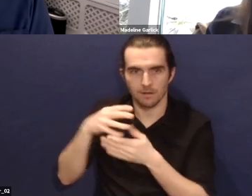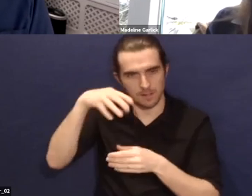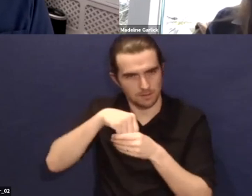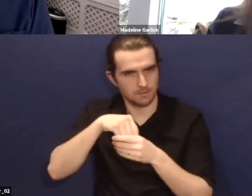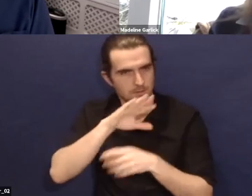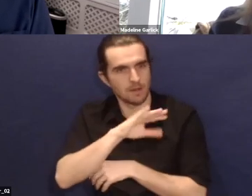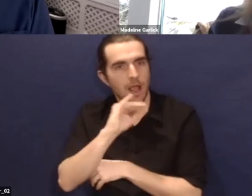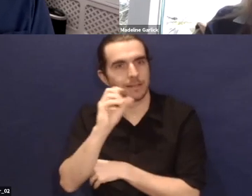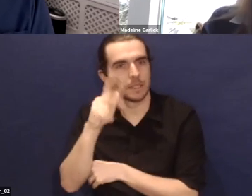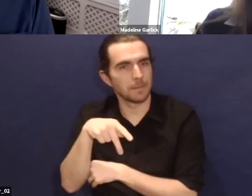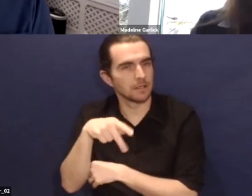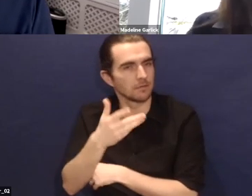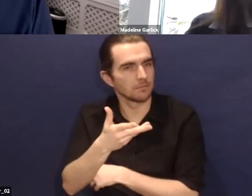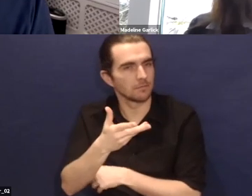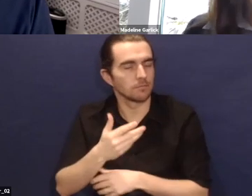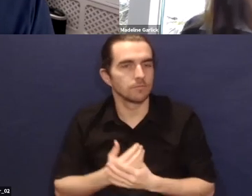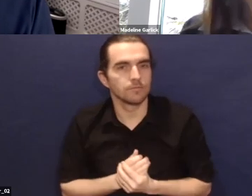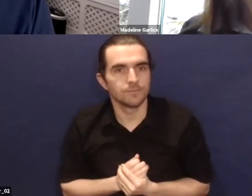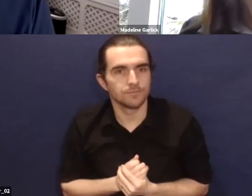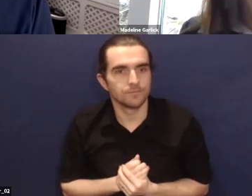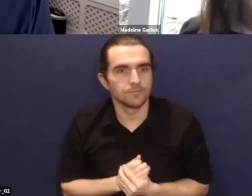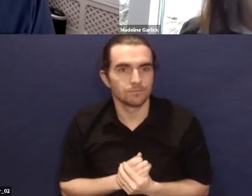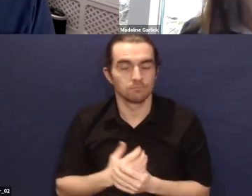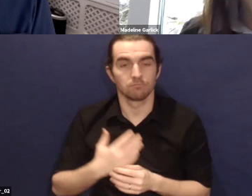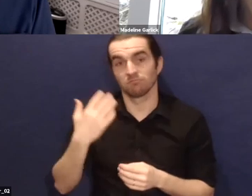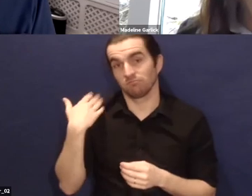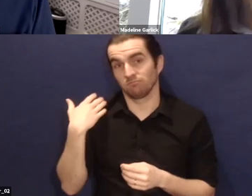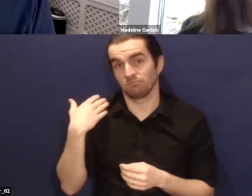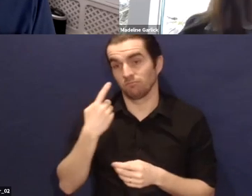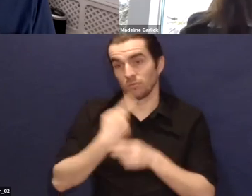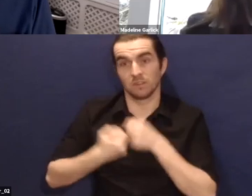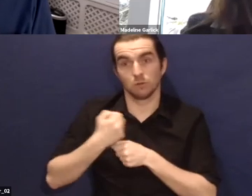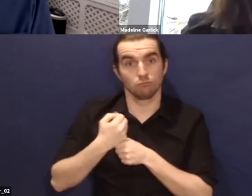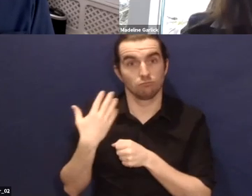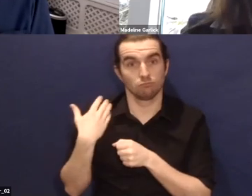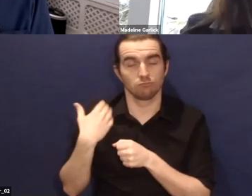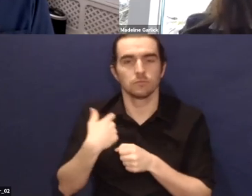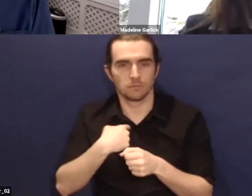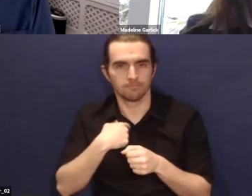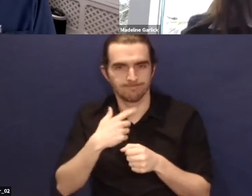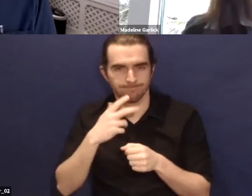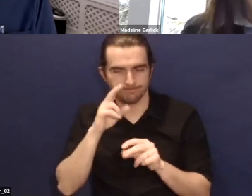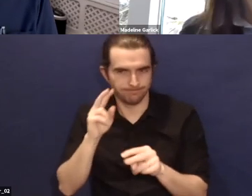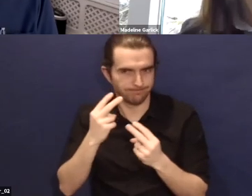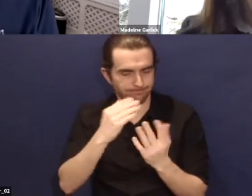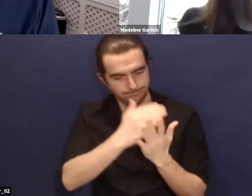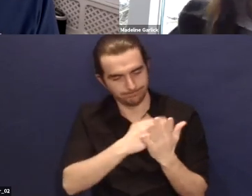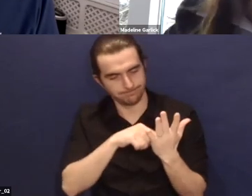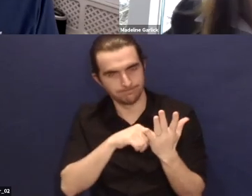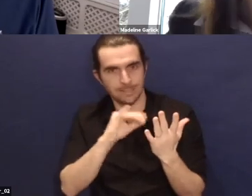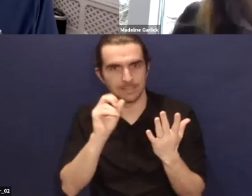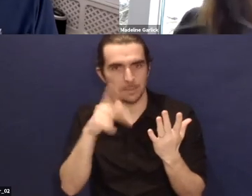importance of us continuing to step up and to fulfill the mandate that we have for dealing with IDPs in